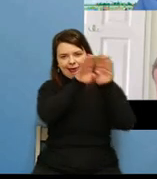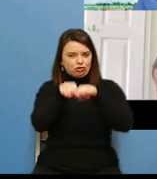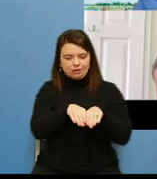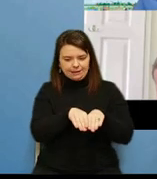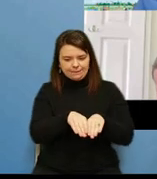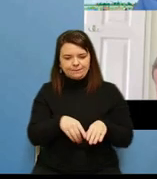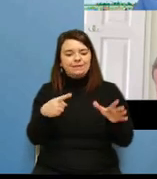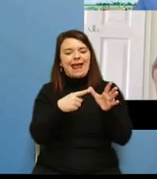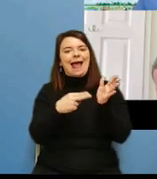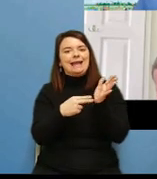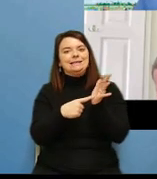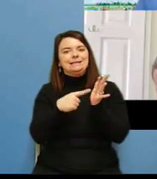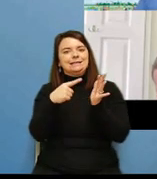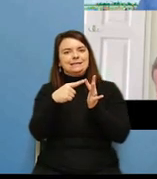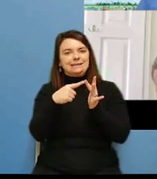nationally on that one.